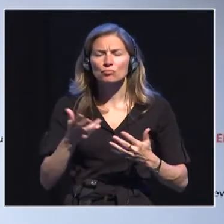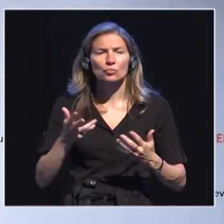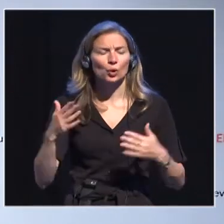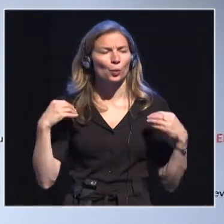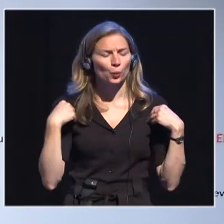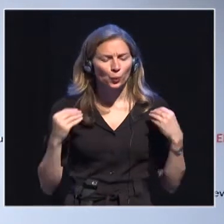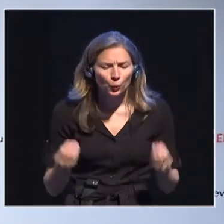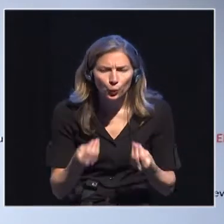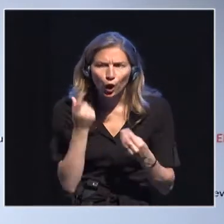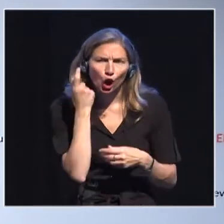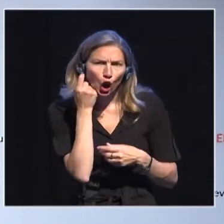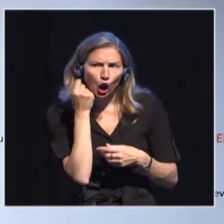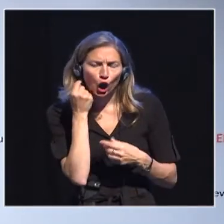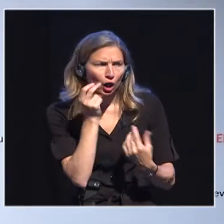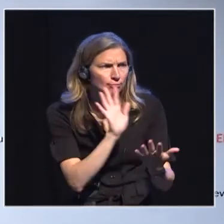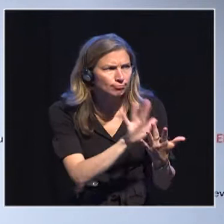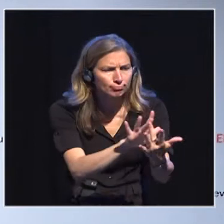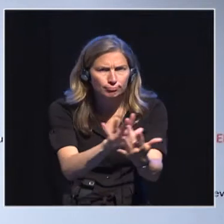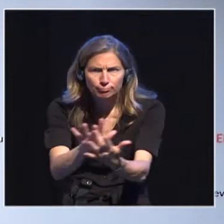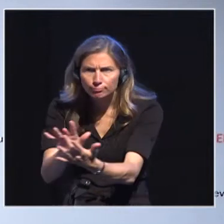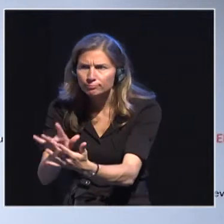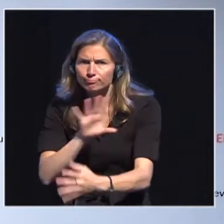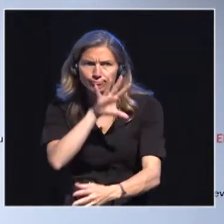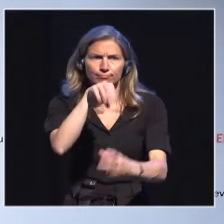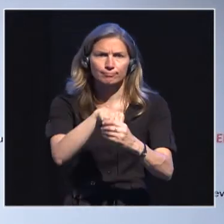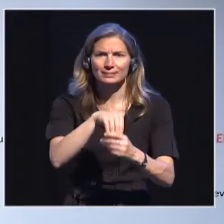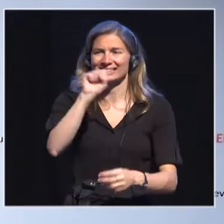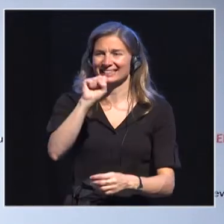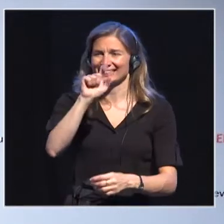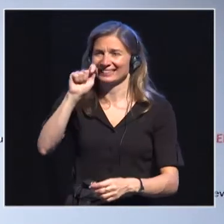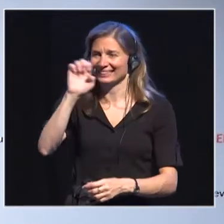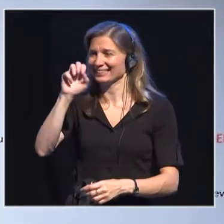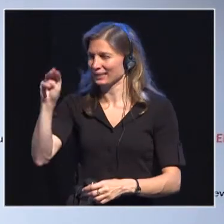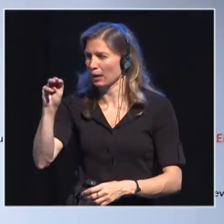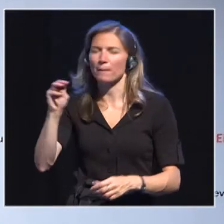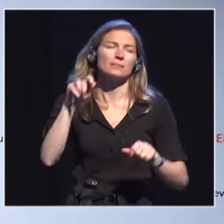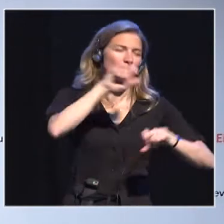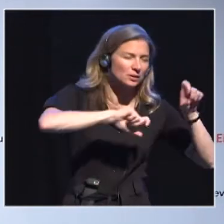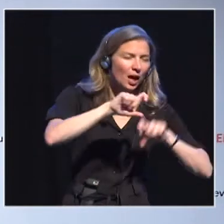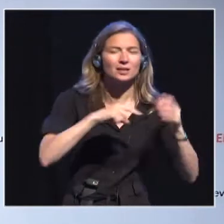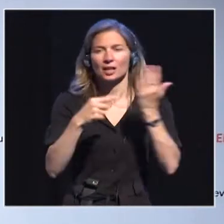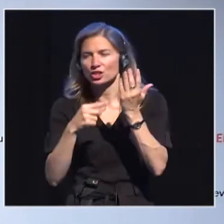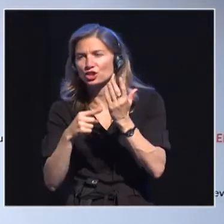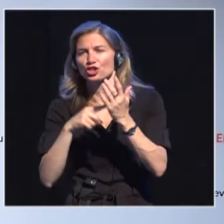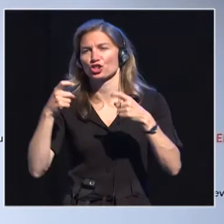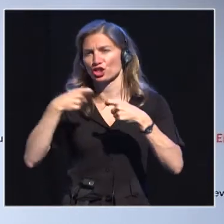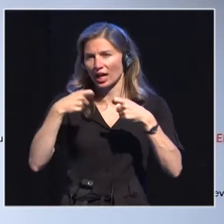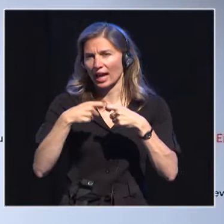young girls to enroll in STEM. STEM is science, technology, engineering, and